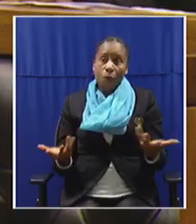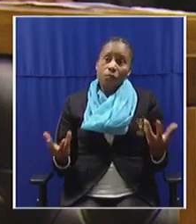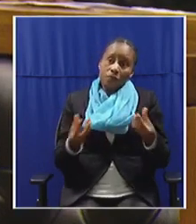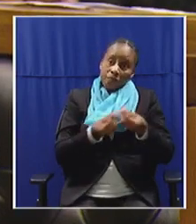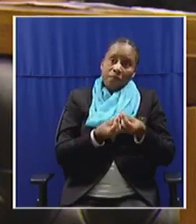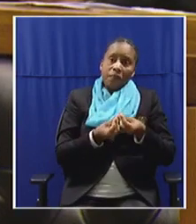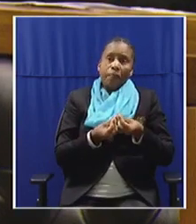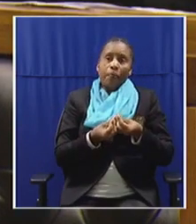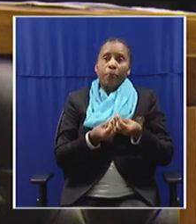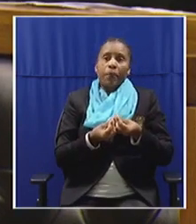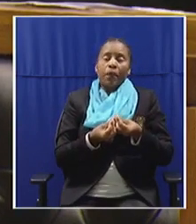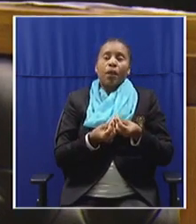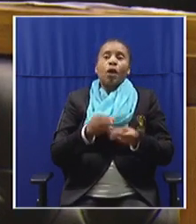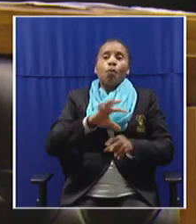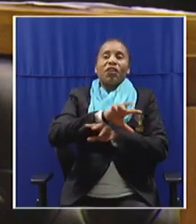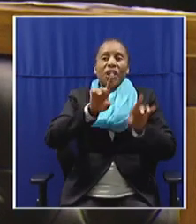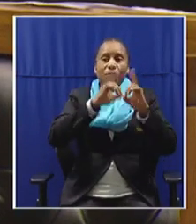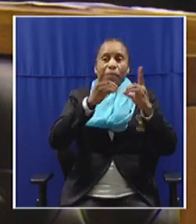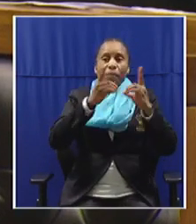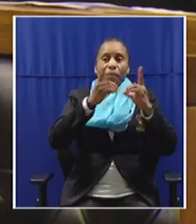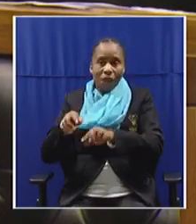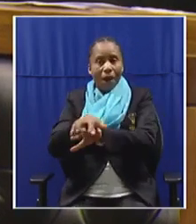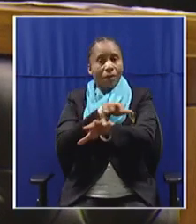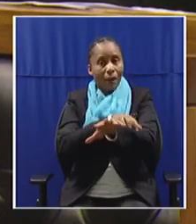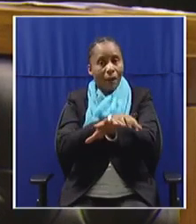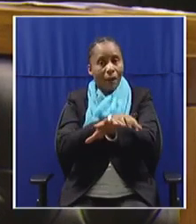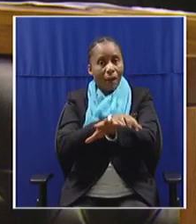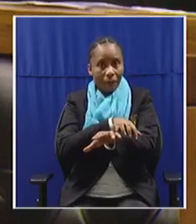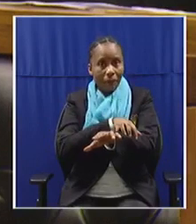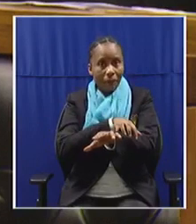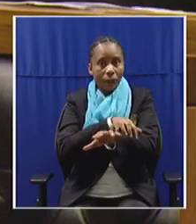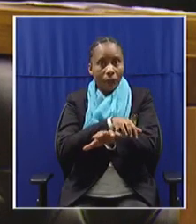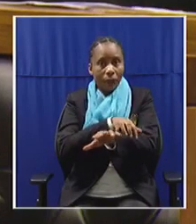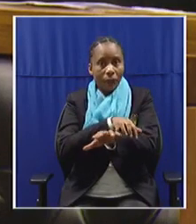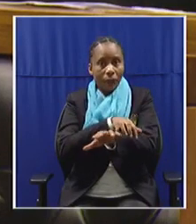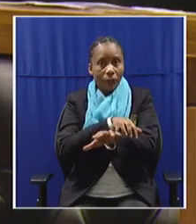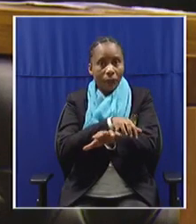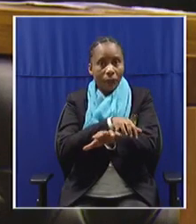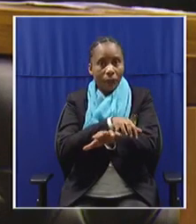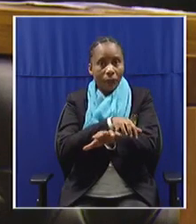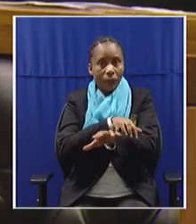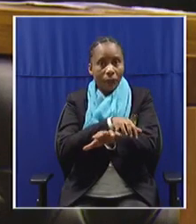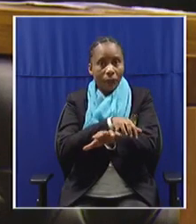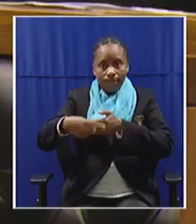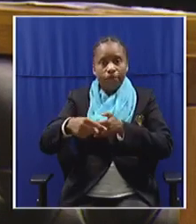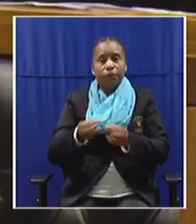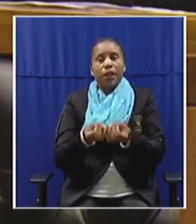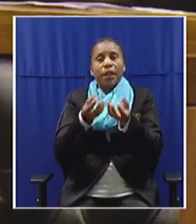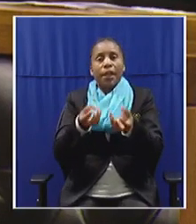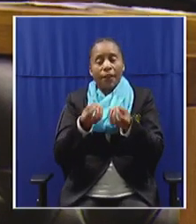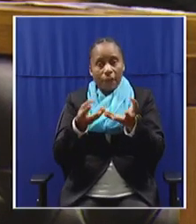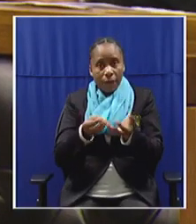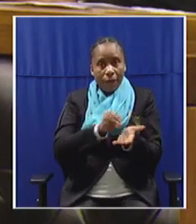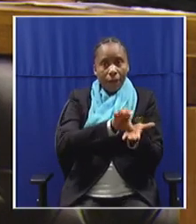with provincial departments of agriculture, will continuously provide and